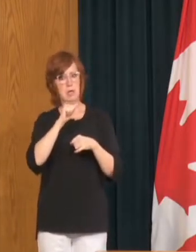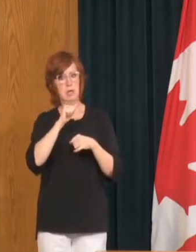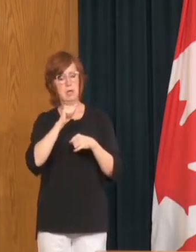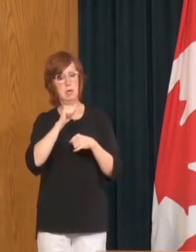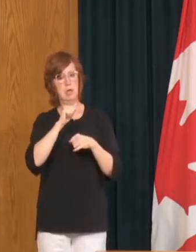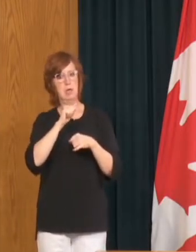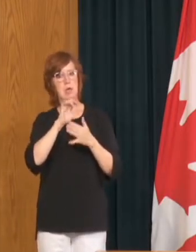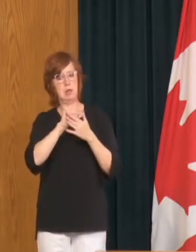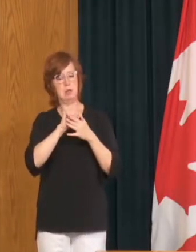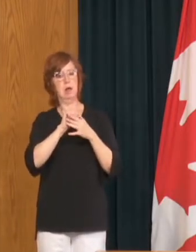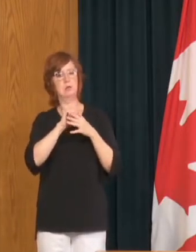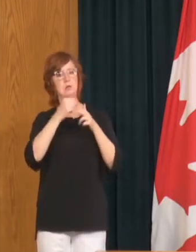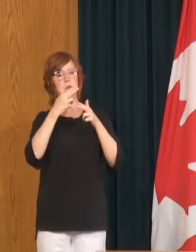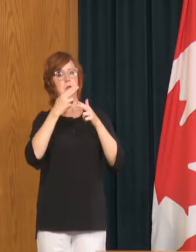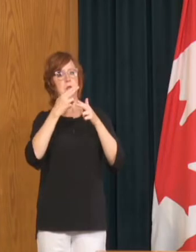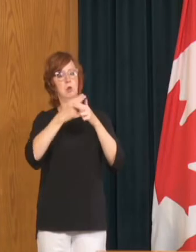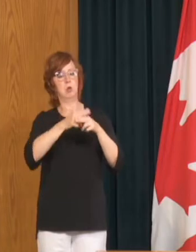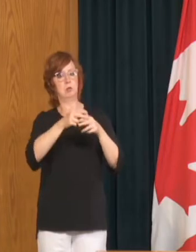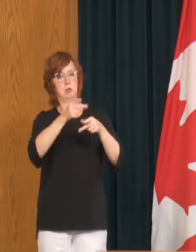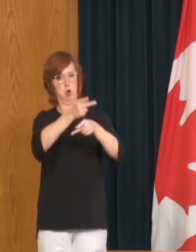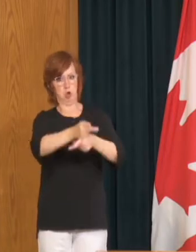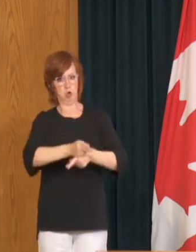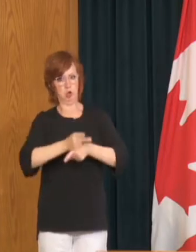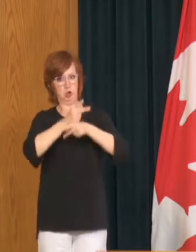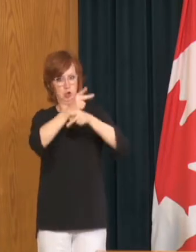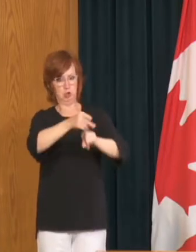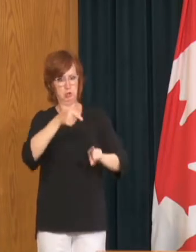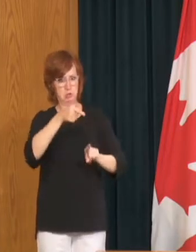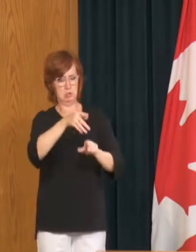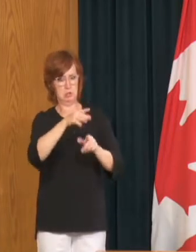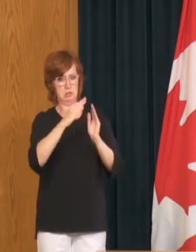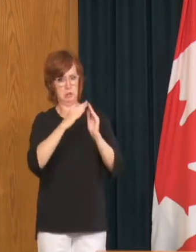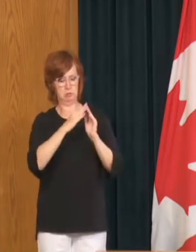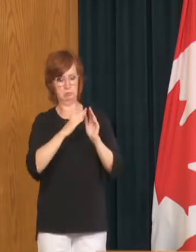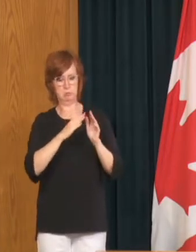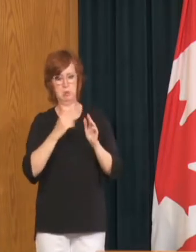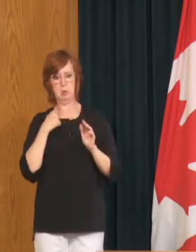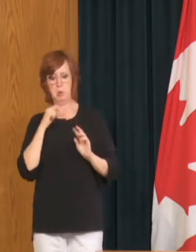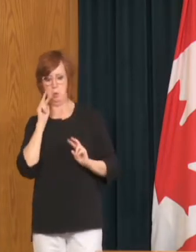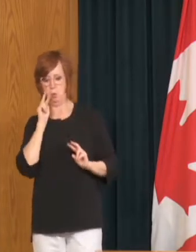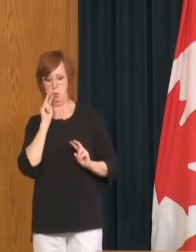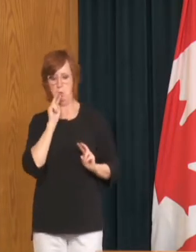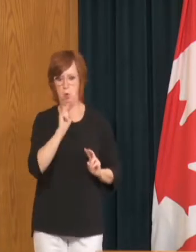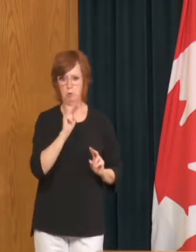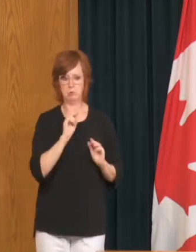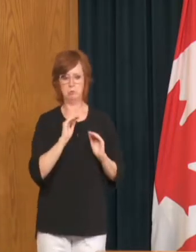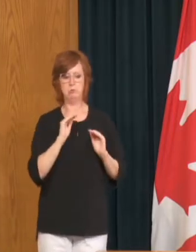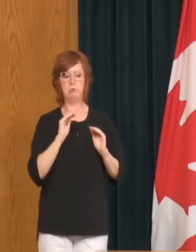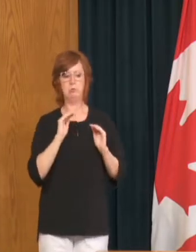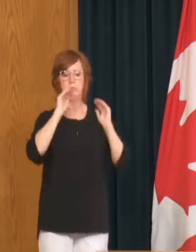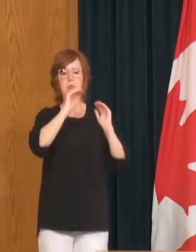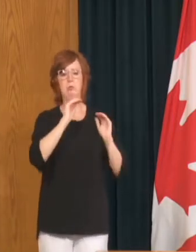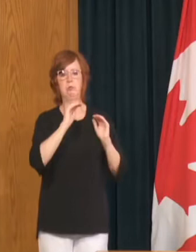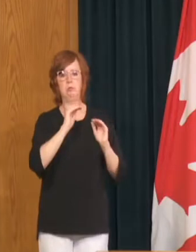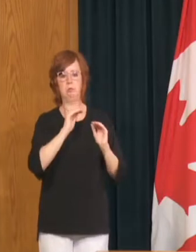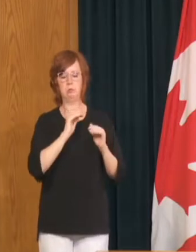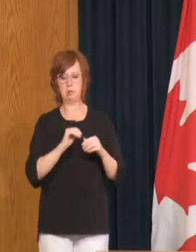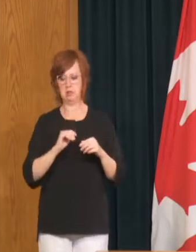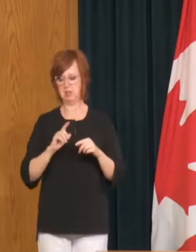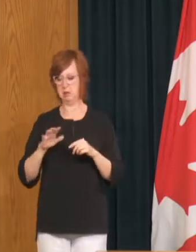if in the future there's increased transmission in a particular community, then extra precautions may include